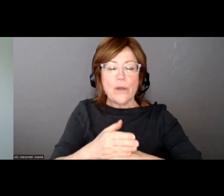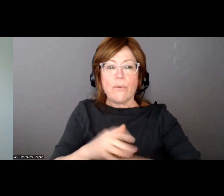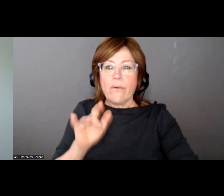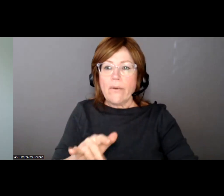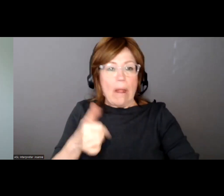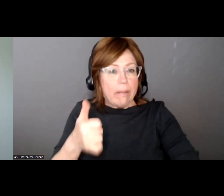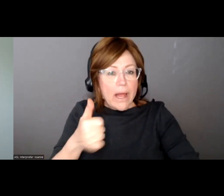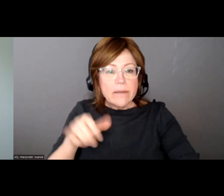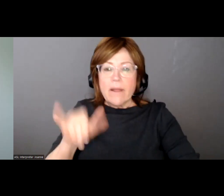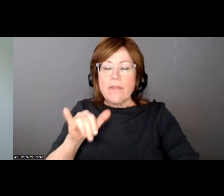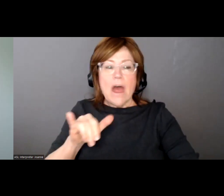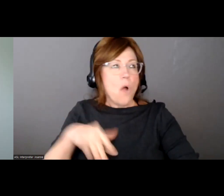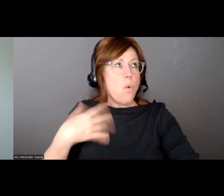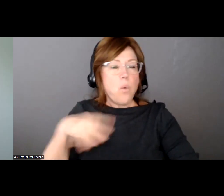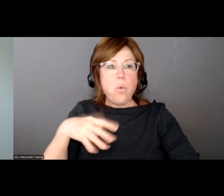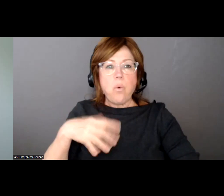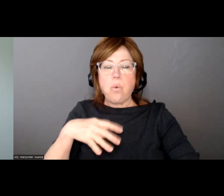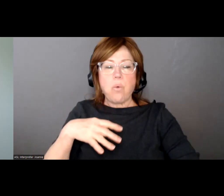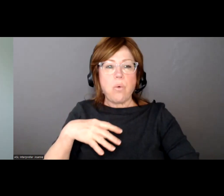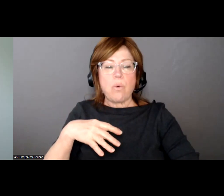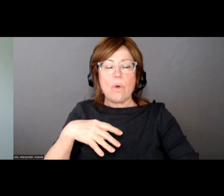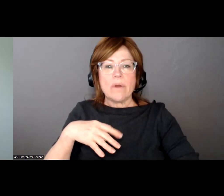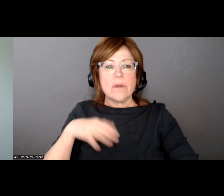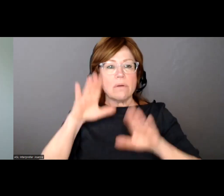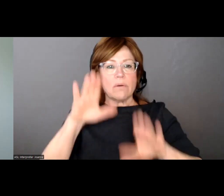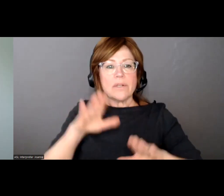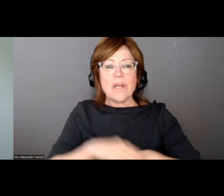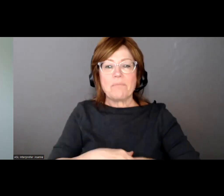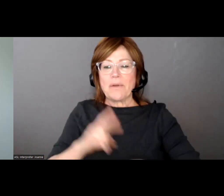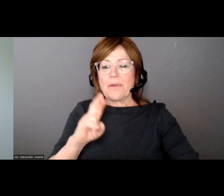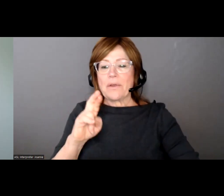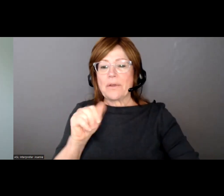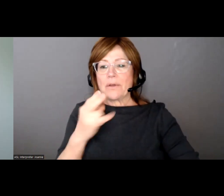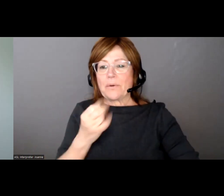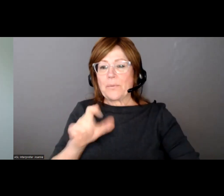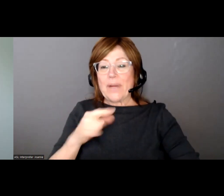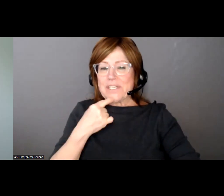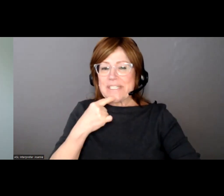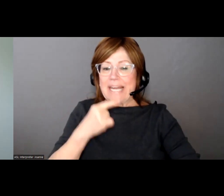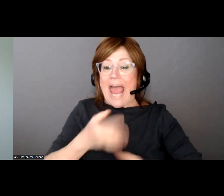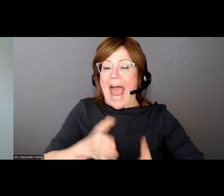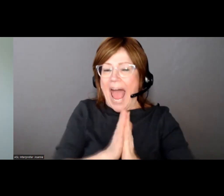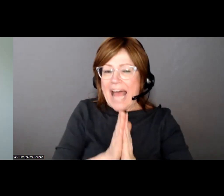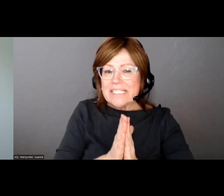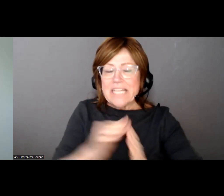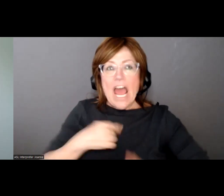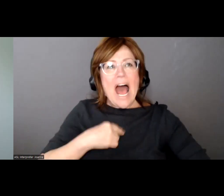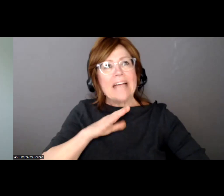blew up, which was fantastic. And it was, as Rachel said, ask, but what I never thought of, Rachel, is asking board